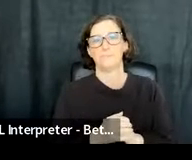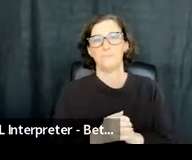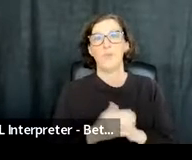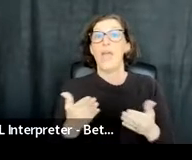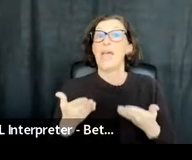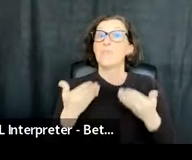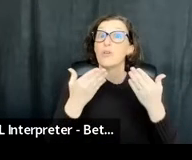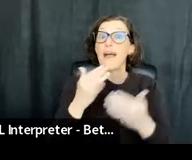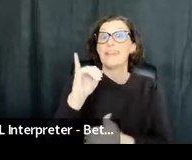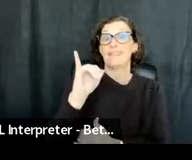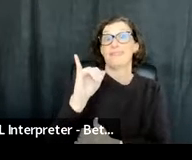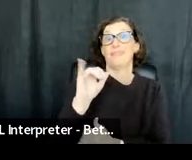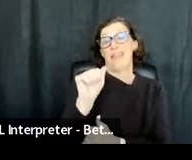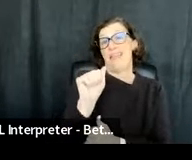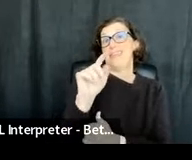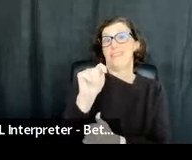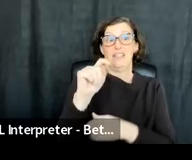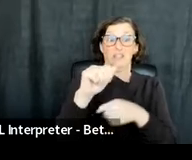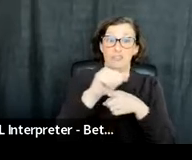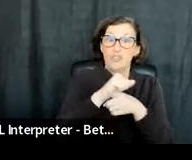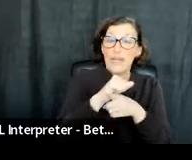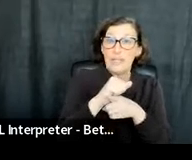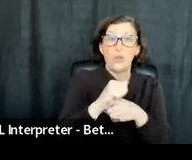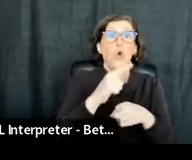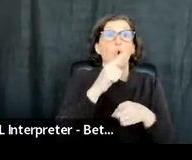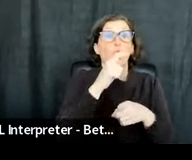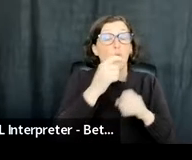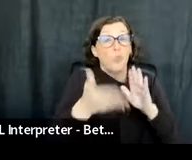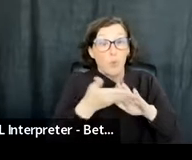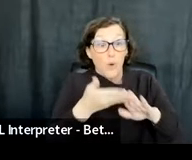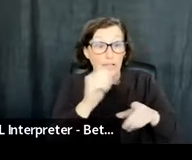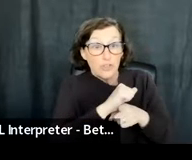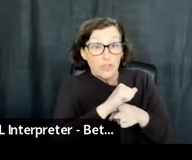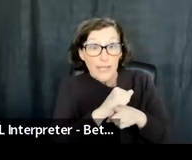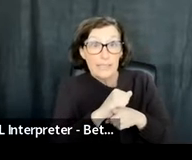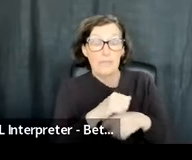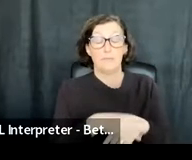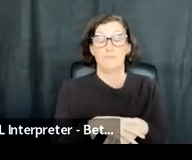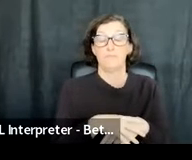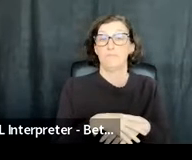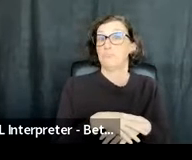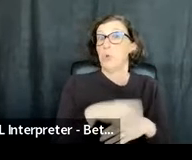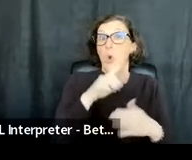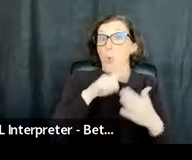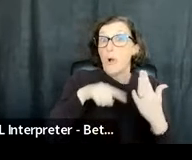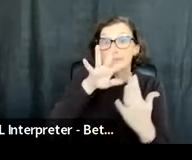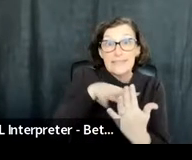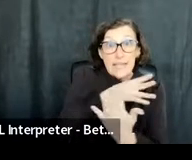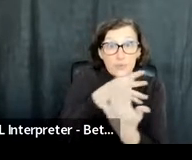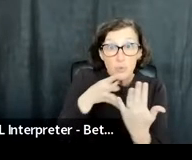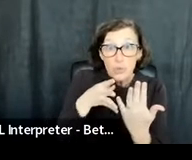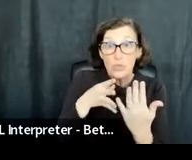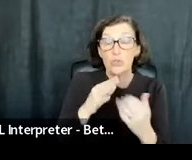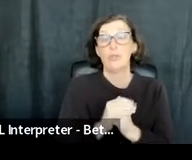training. Who will be conducting that training? What is the scheduling? The obviously best